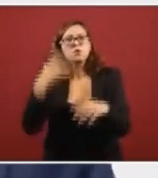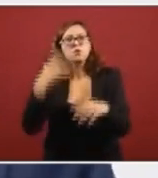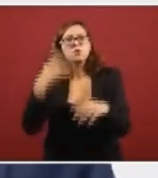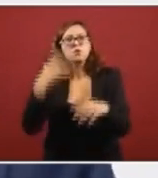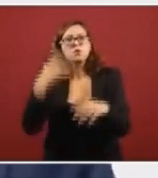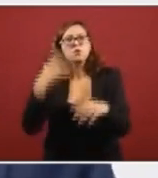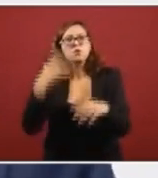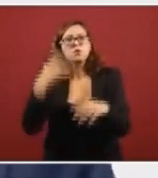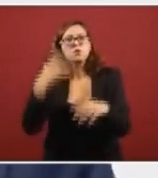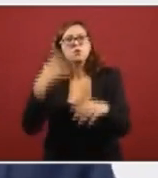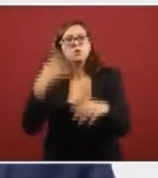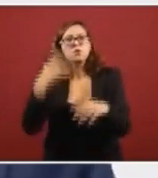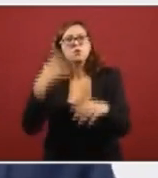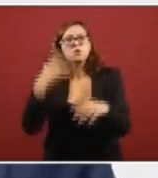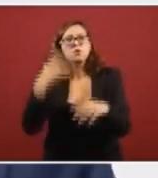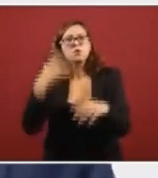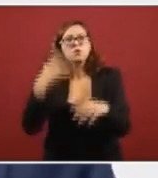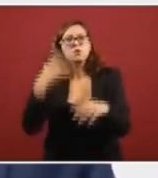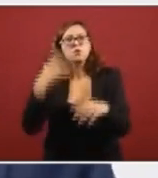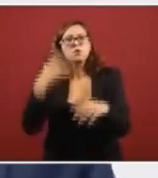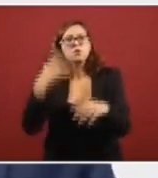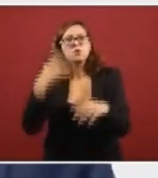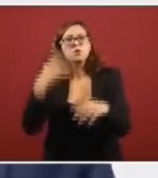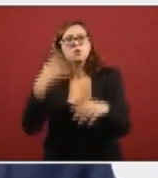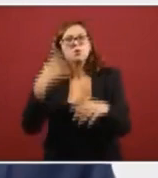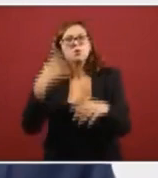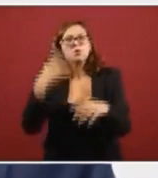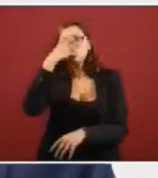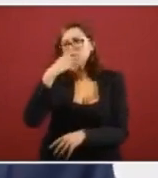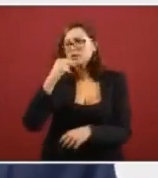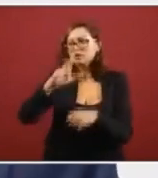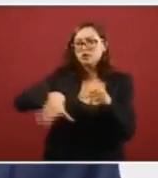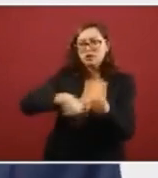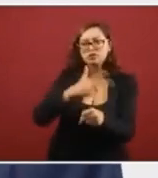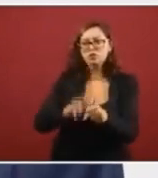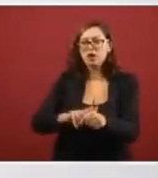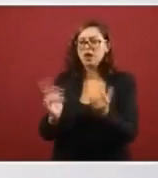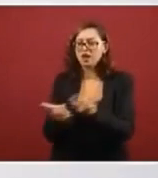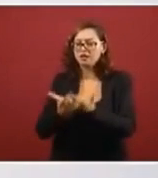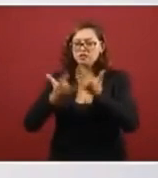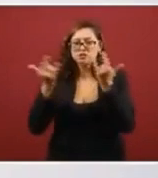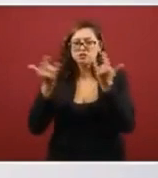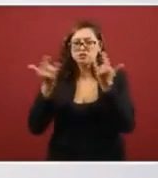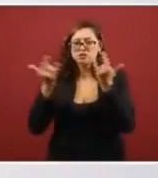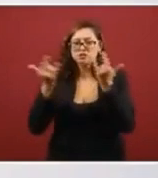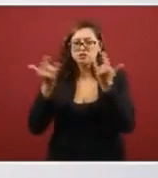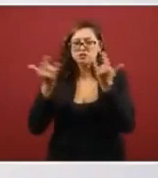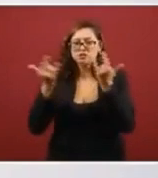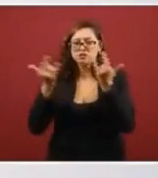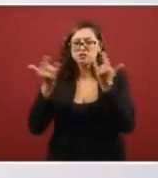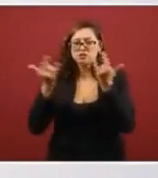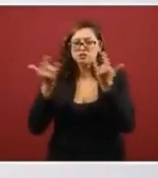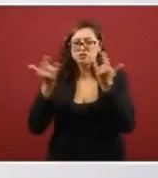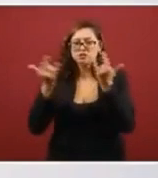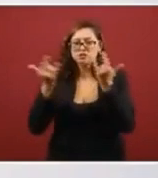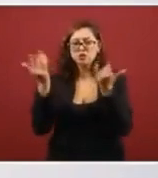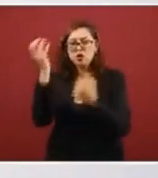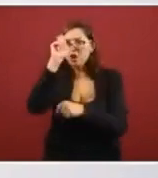active actions of history and cultural